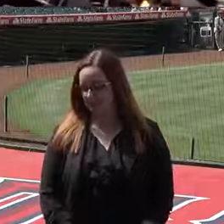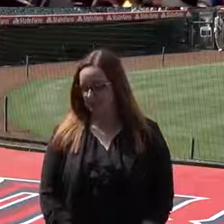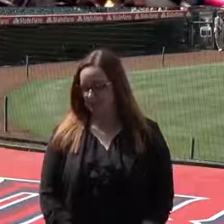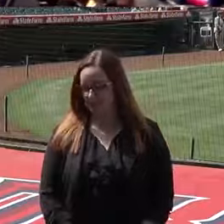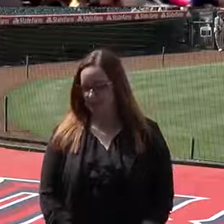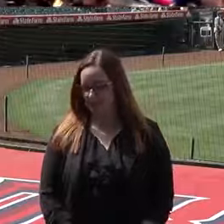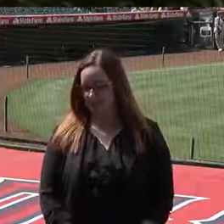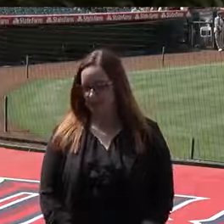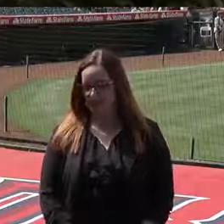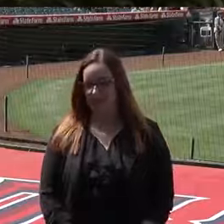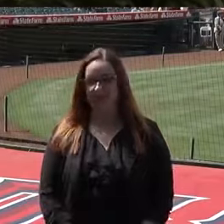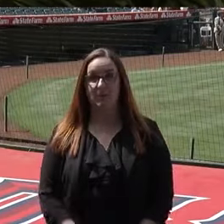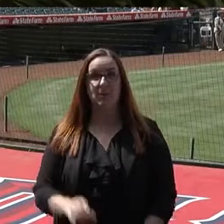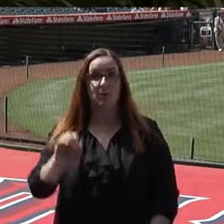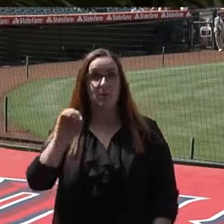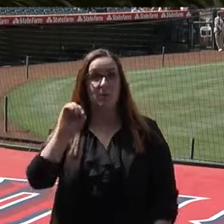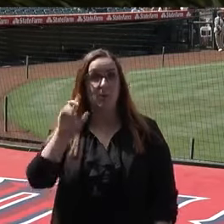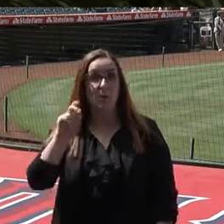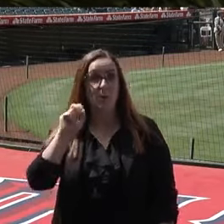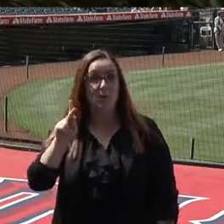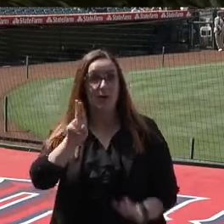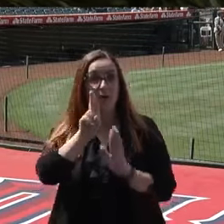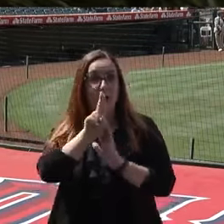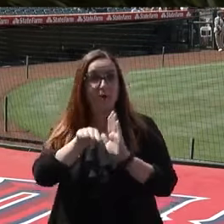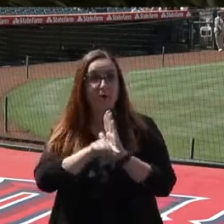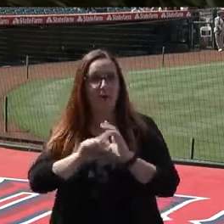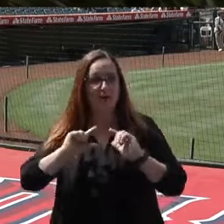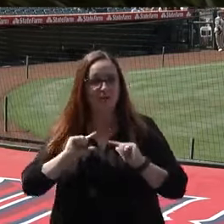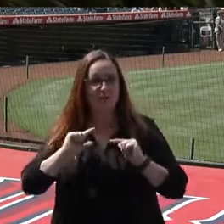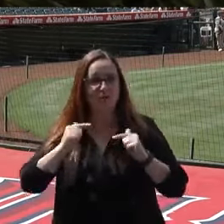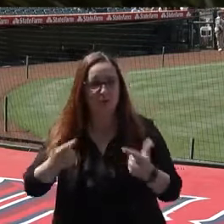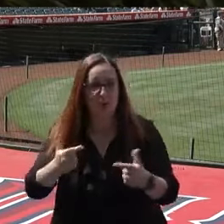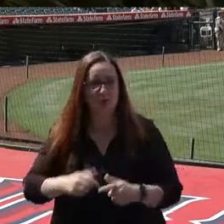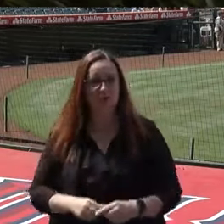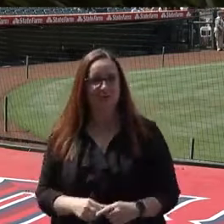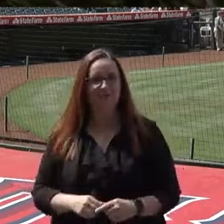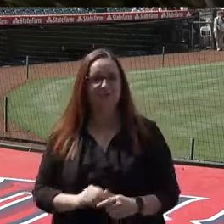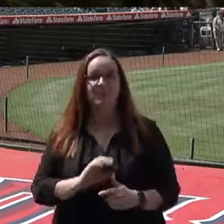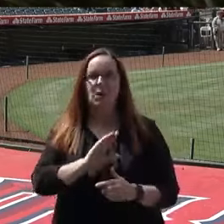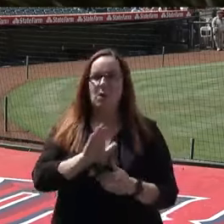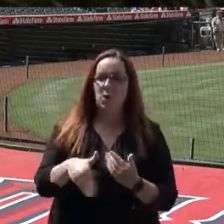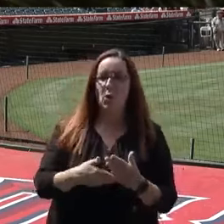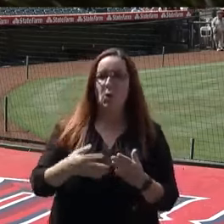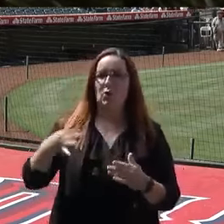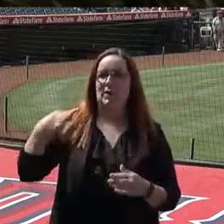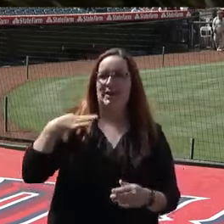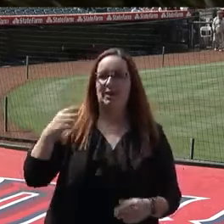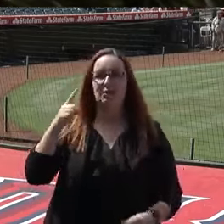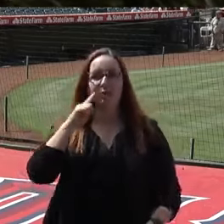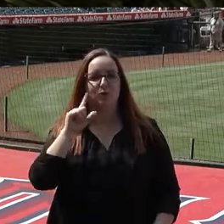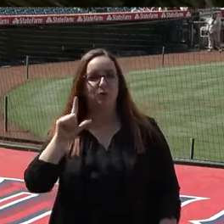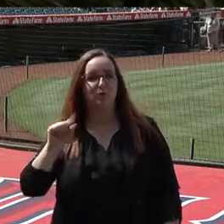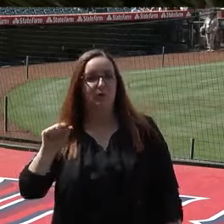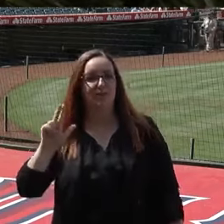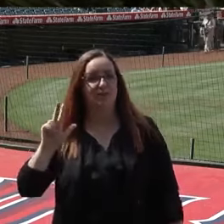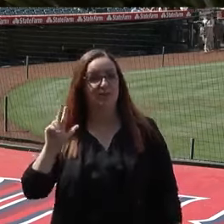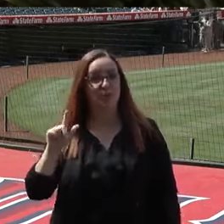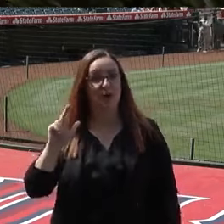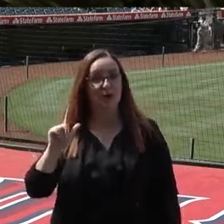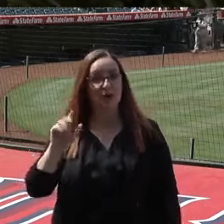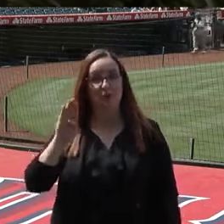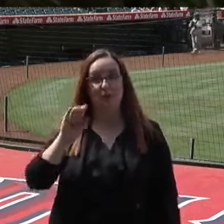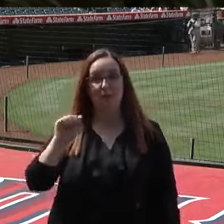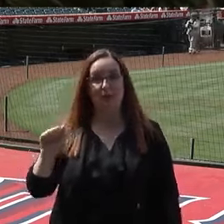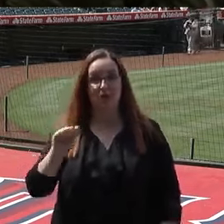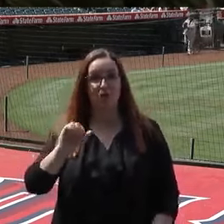Okay, CLA undergraduates, it is your turn to make it official. Will all of the candidates for the 2023 Bachelor